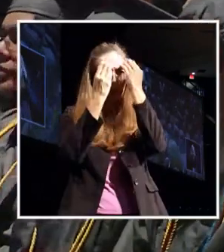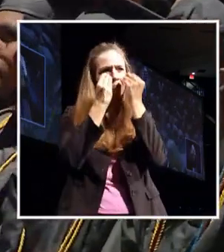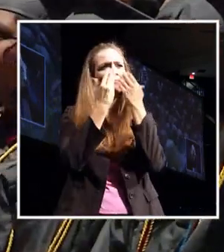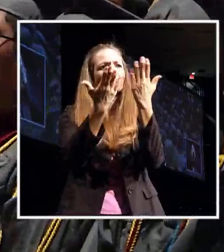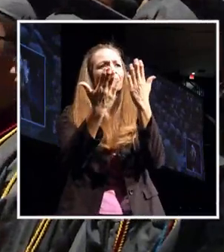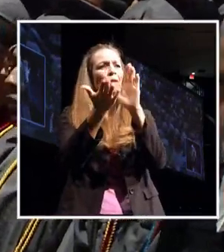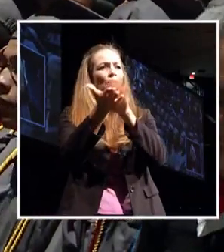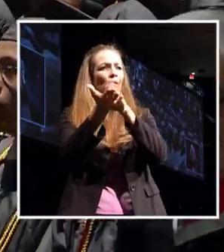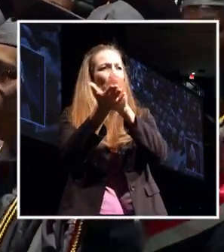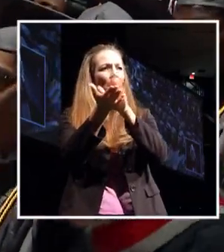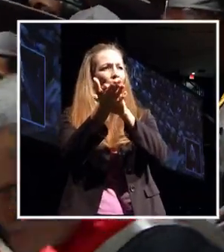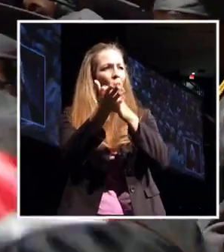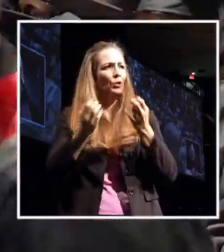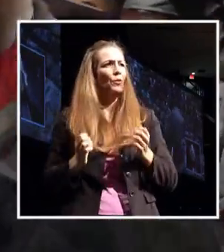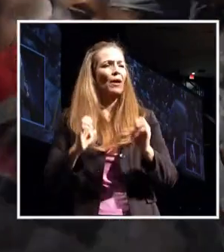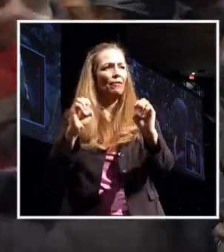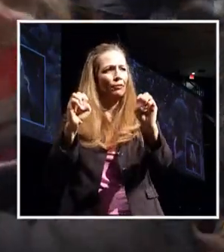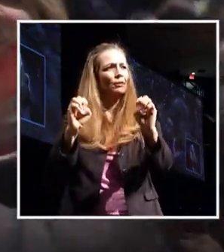efforts.